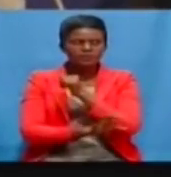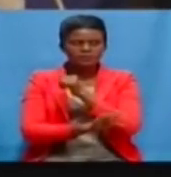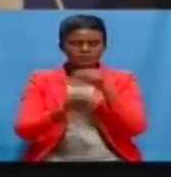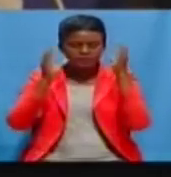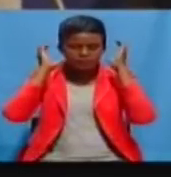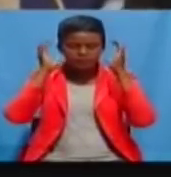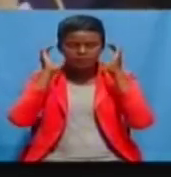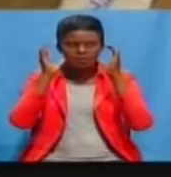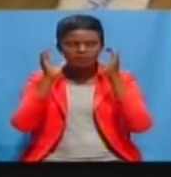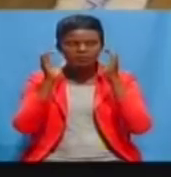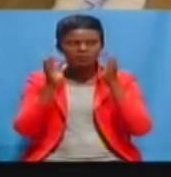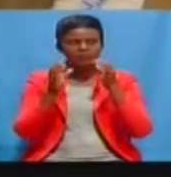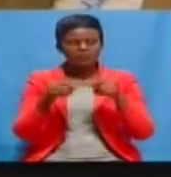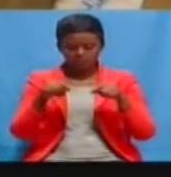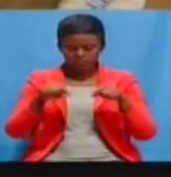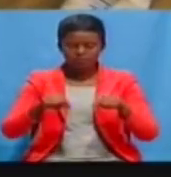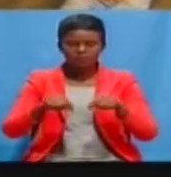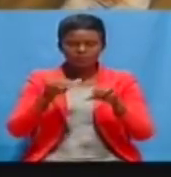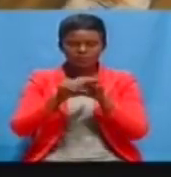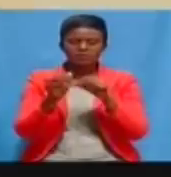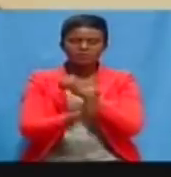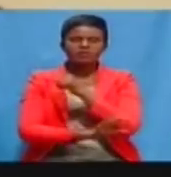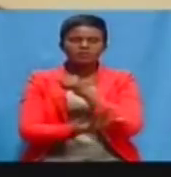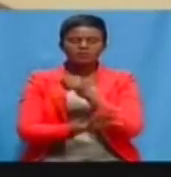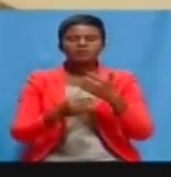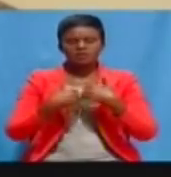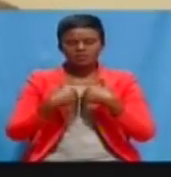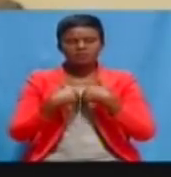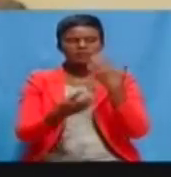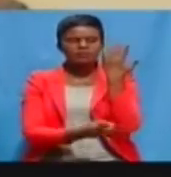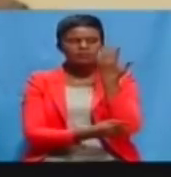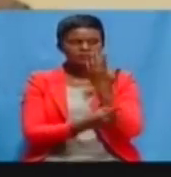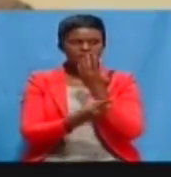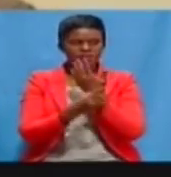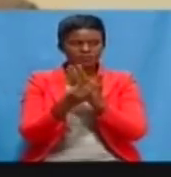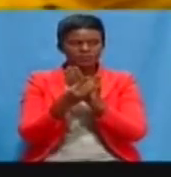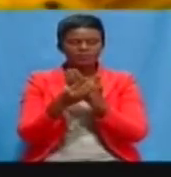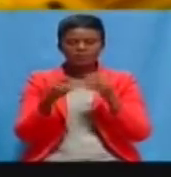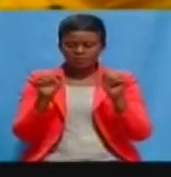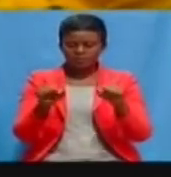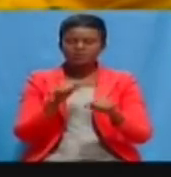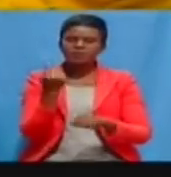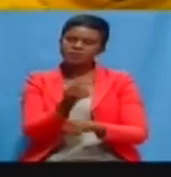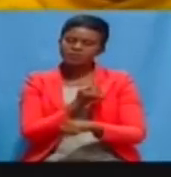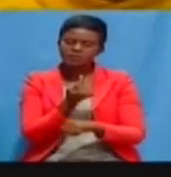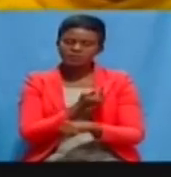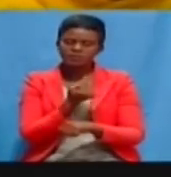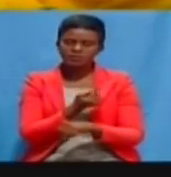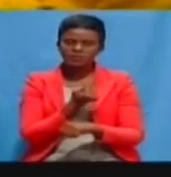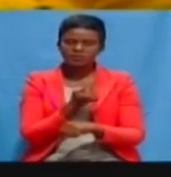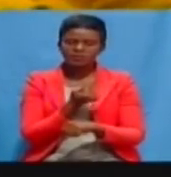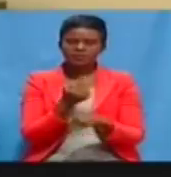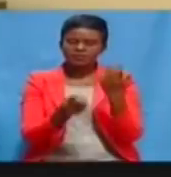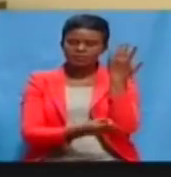Diplomats are in this country to harness development, and that will only be in conjunction with